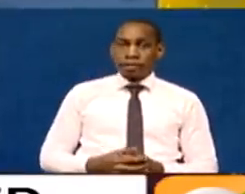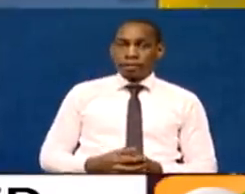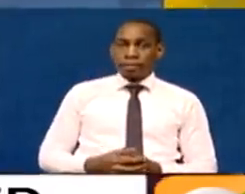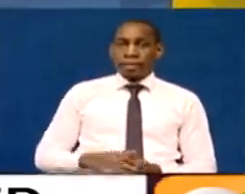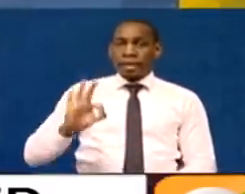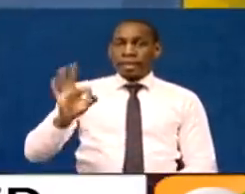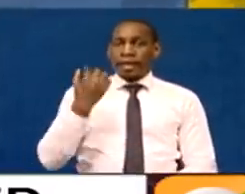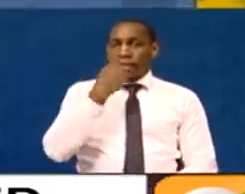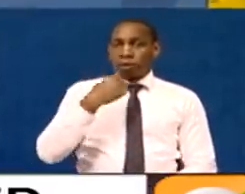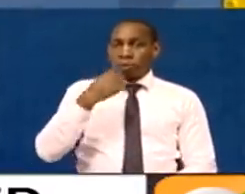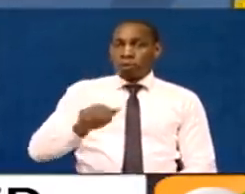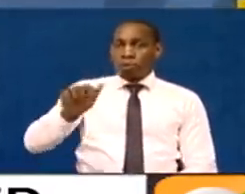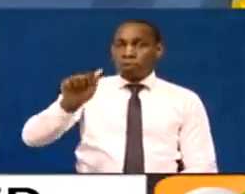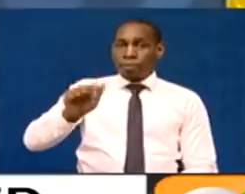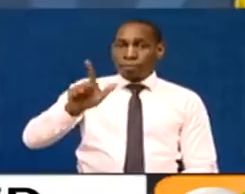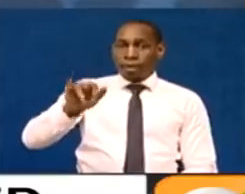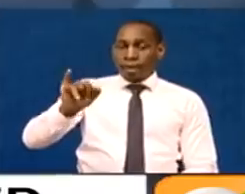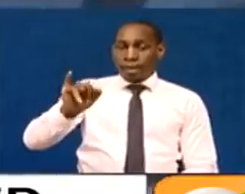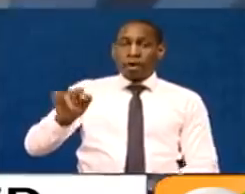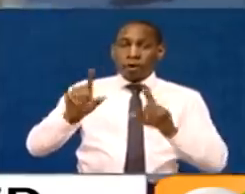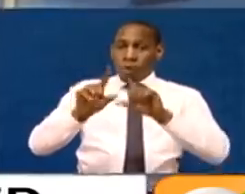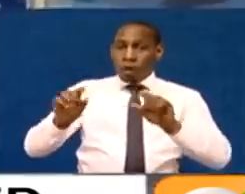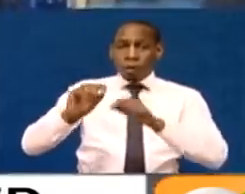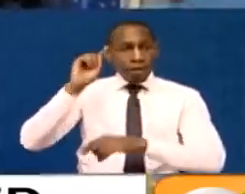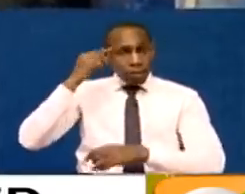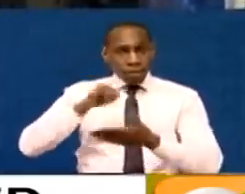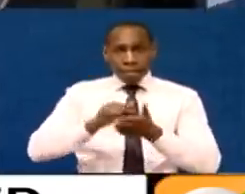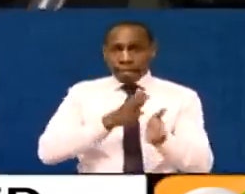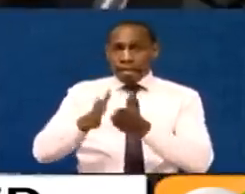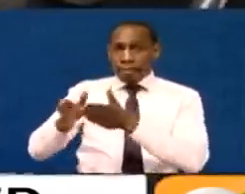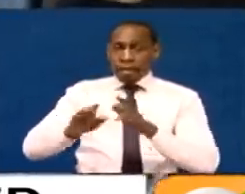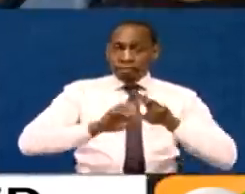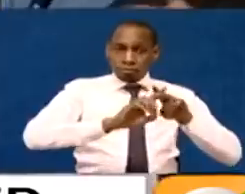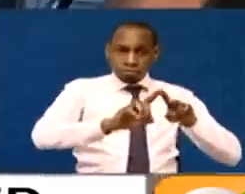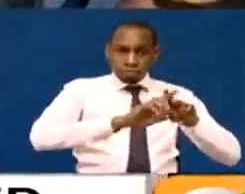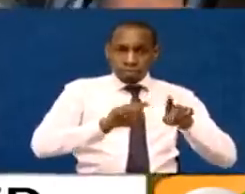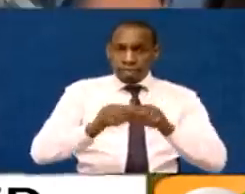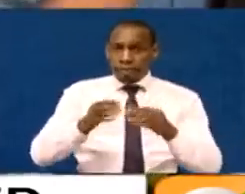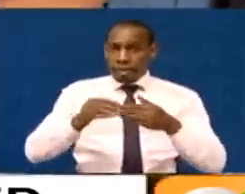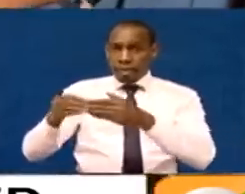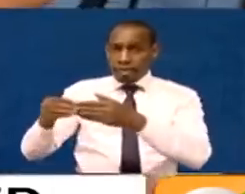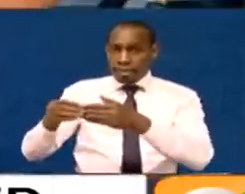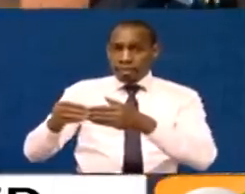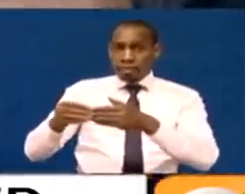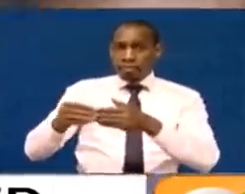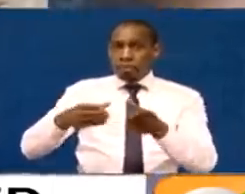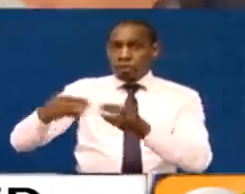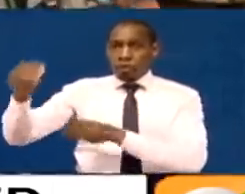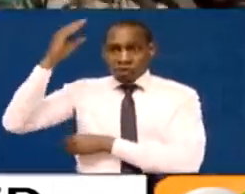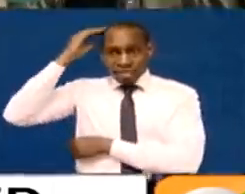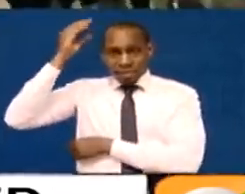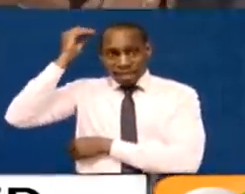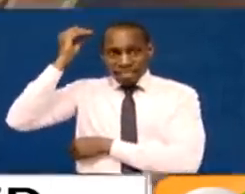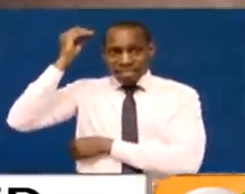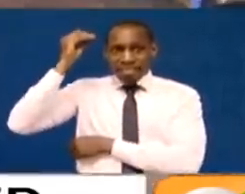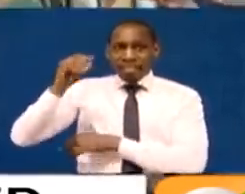The third, Muhammad Ali Abikar, who is believed to have been the master planner who was leading the trio into Somalia, also